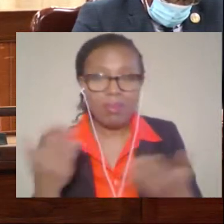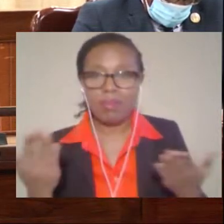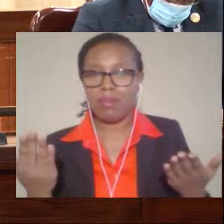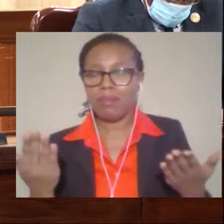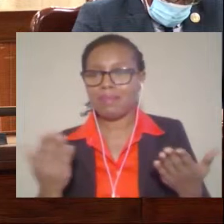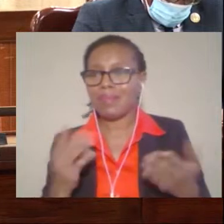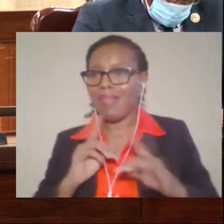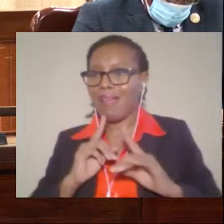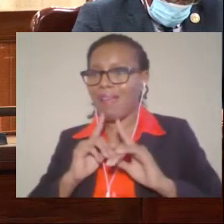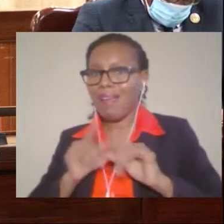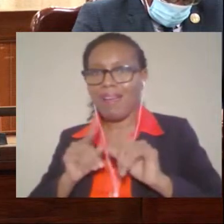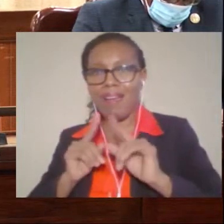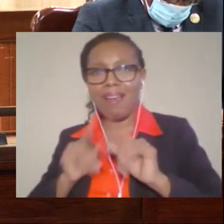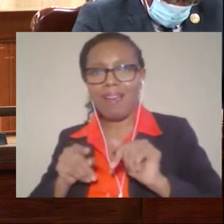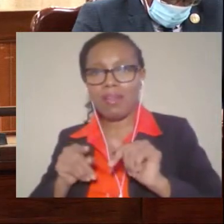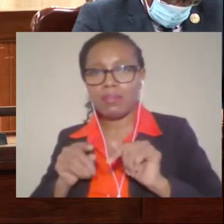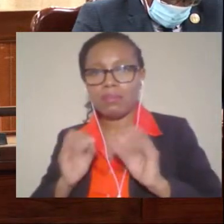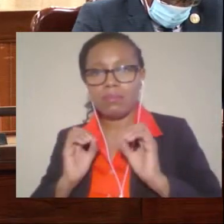These questions